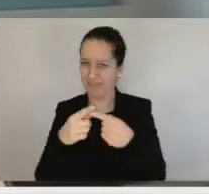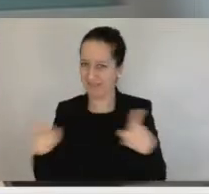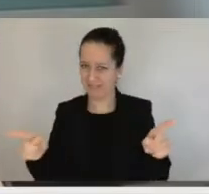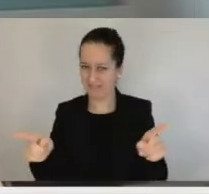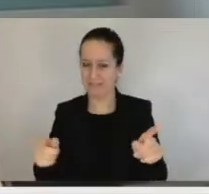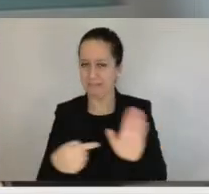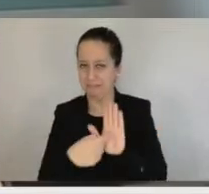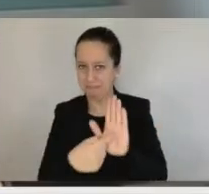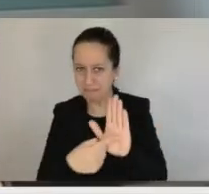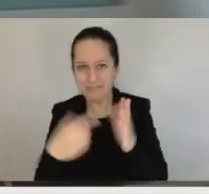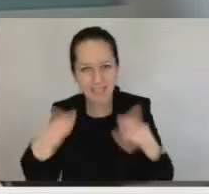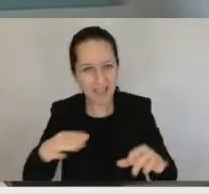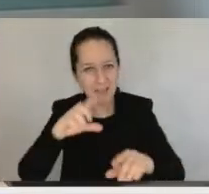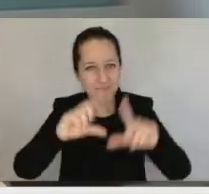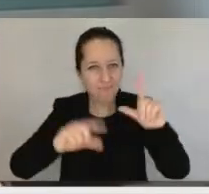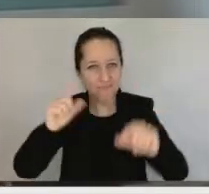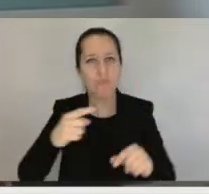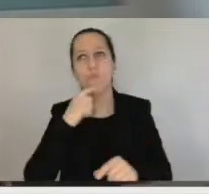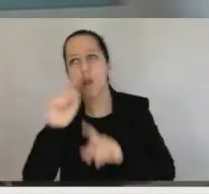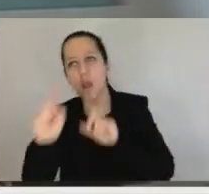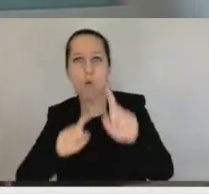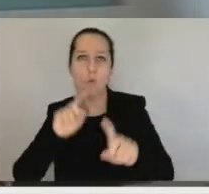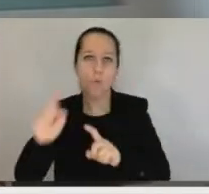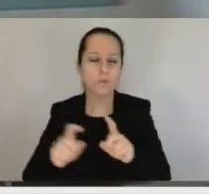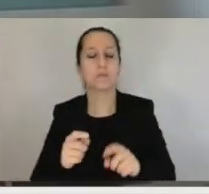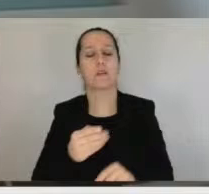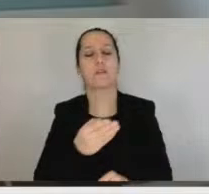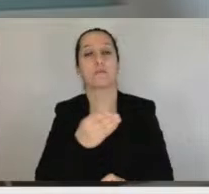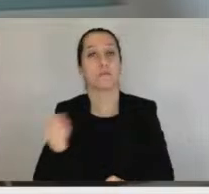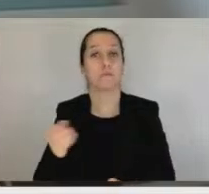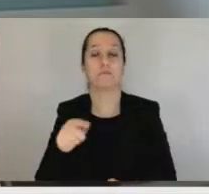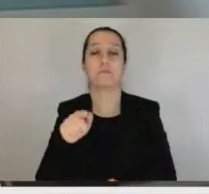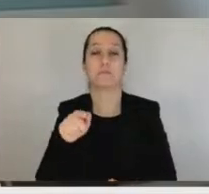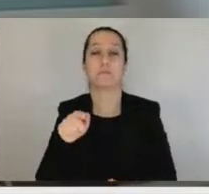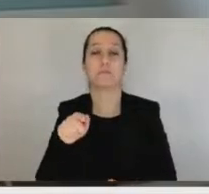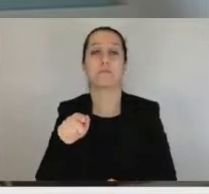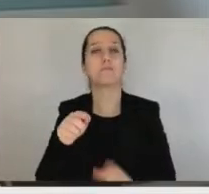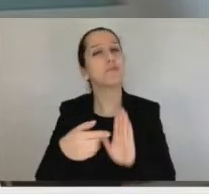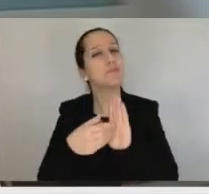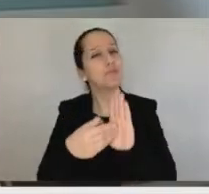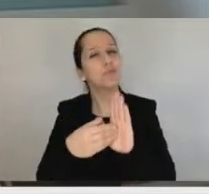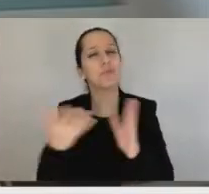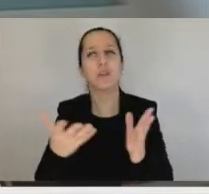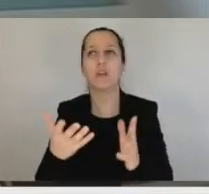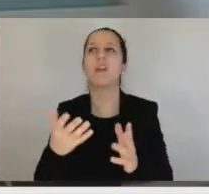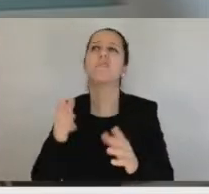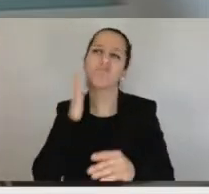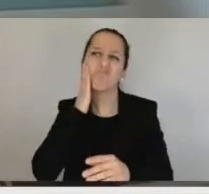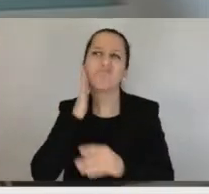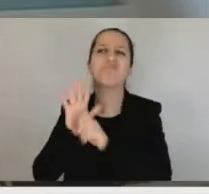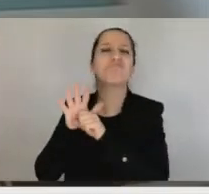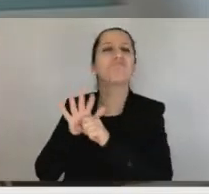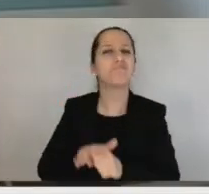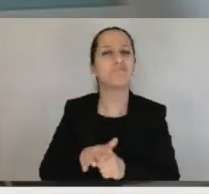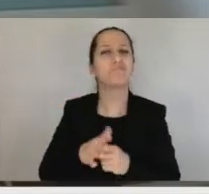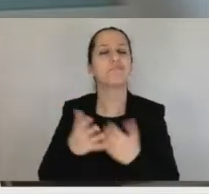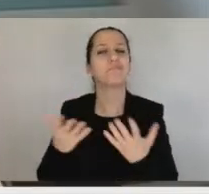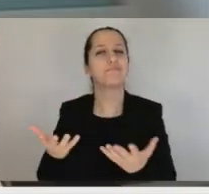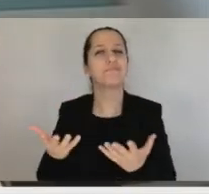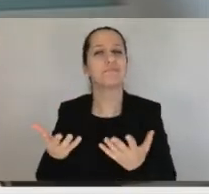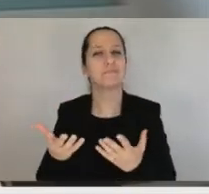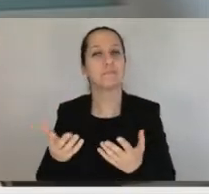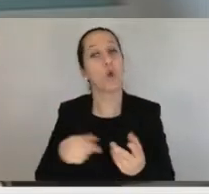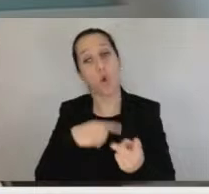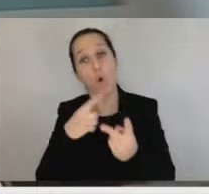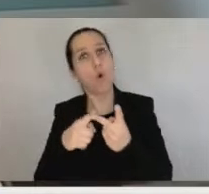racism and what we're calling the indirect effect through the social determinants of health.